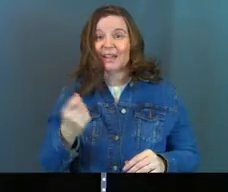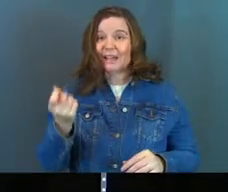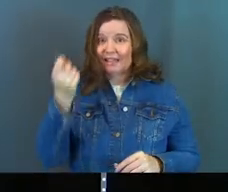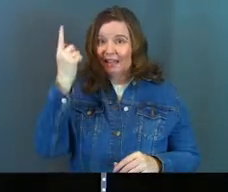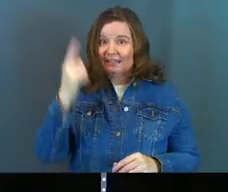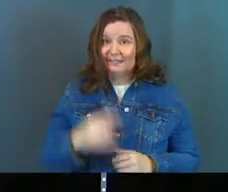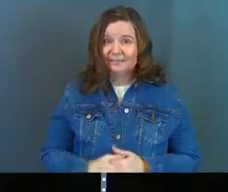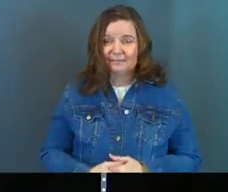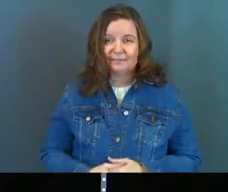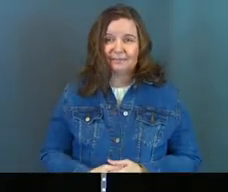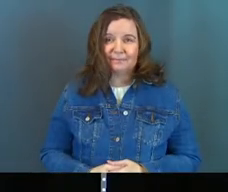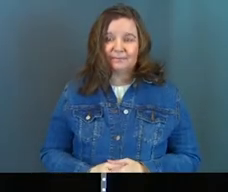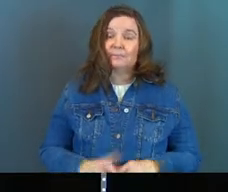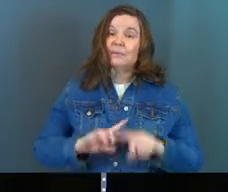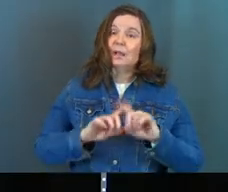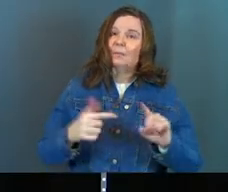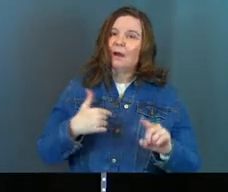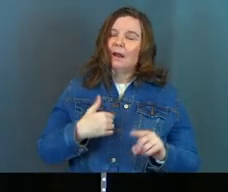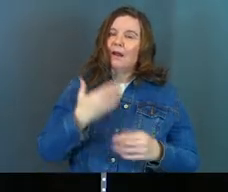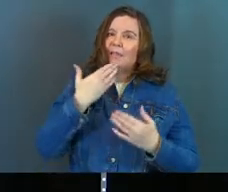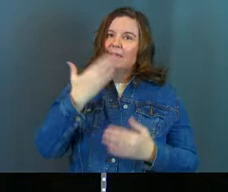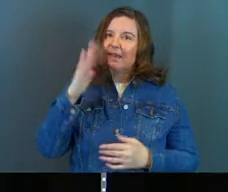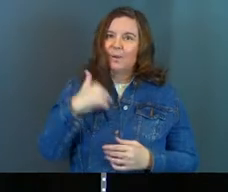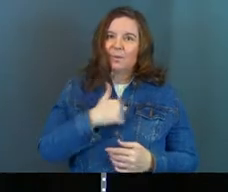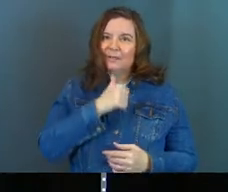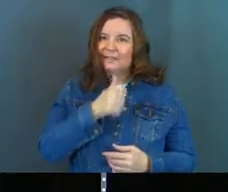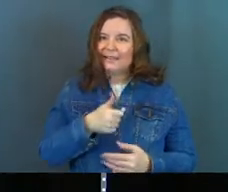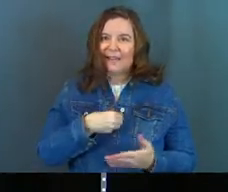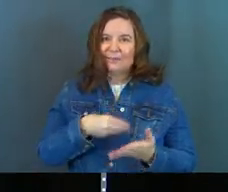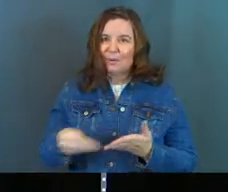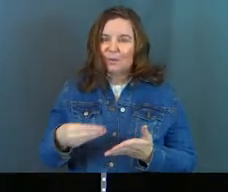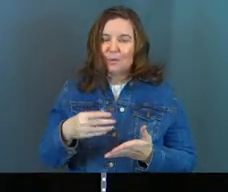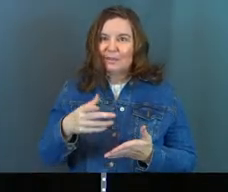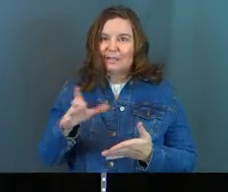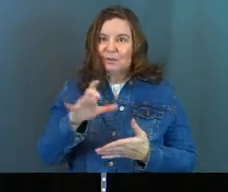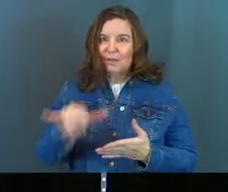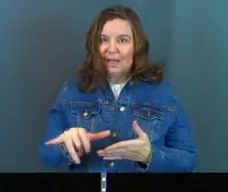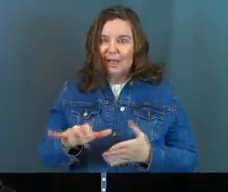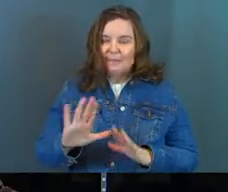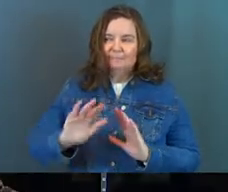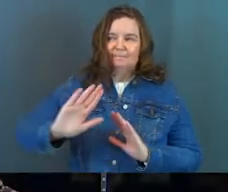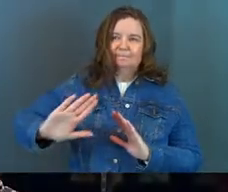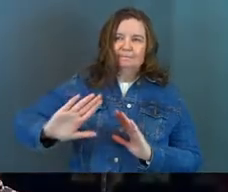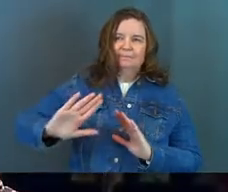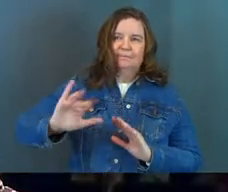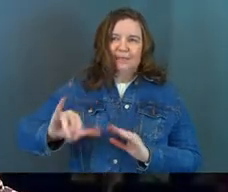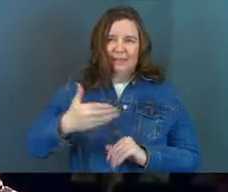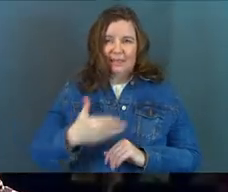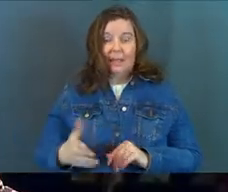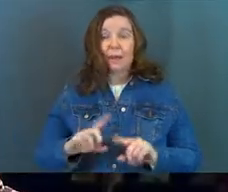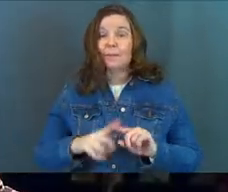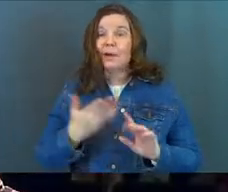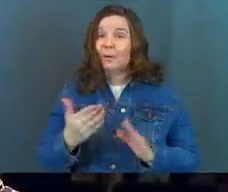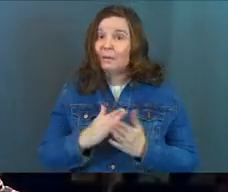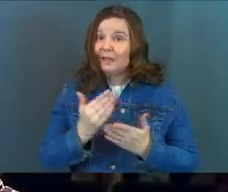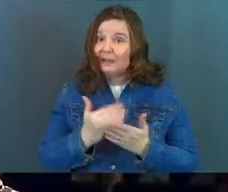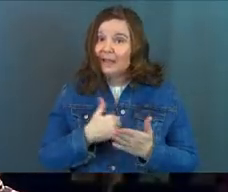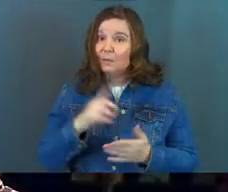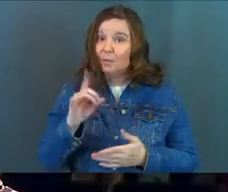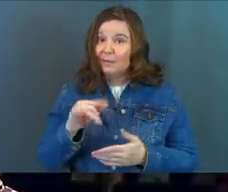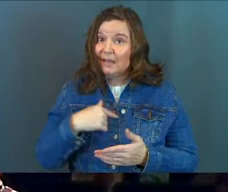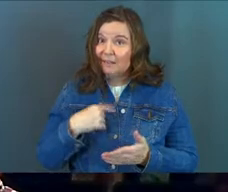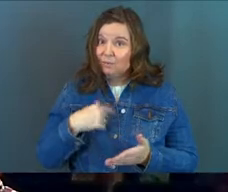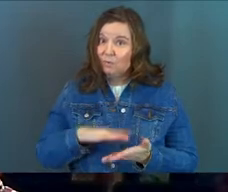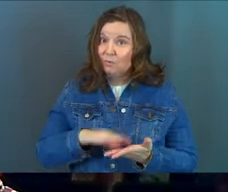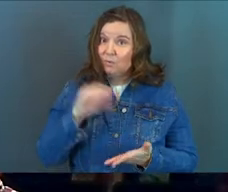I get it. But I thank God we didn't have to pay the lesson of debt on that particular thing. But here's the lesson that we did